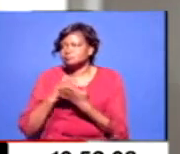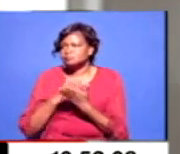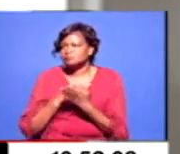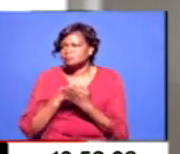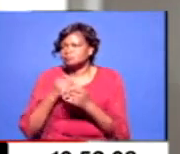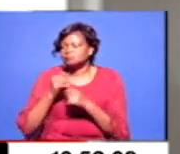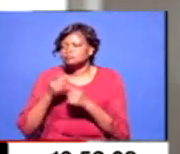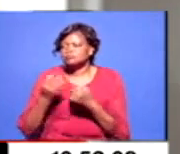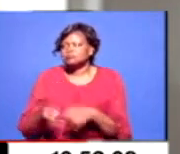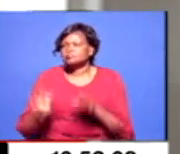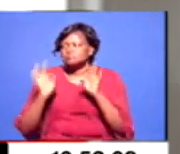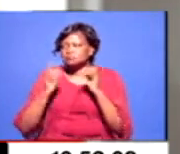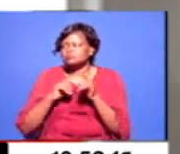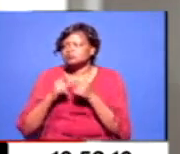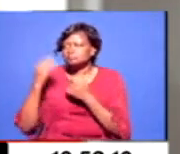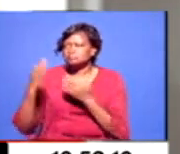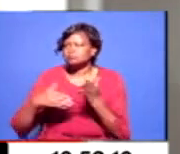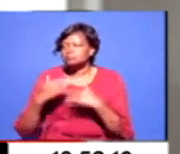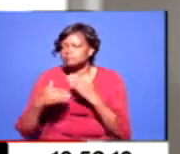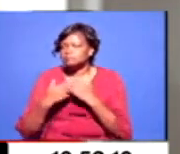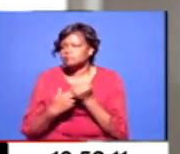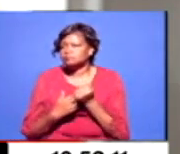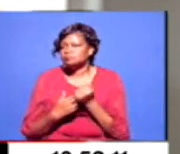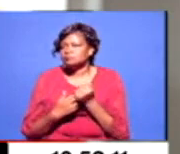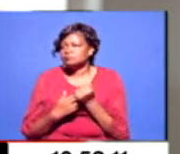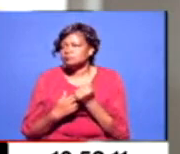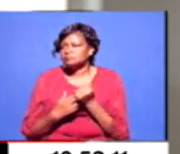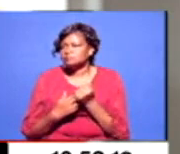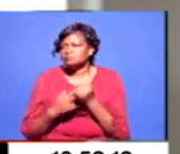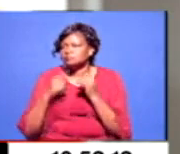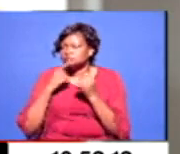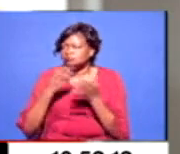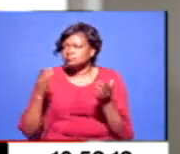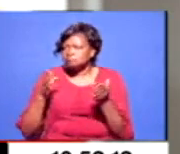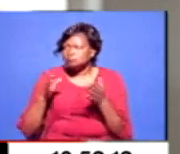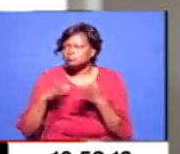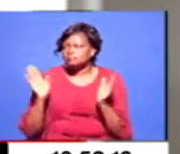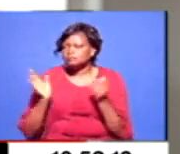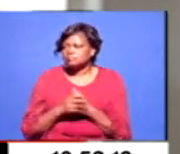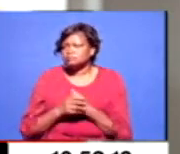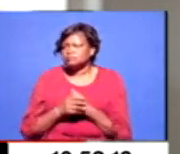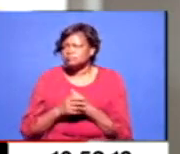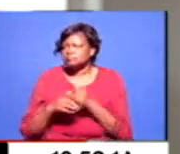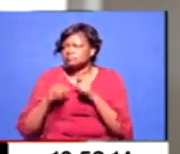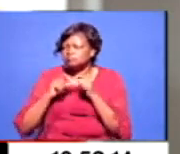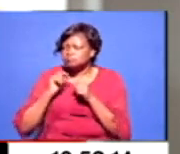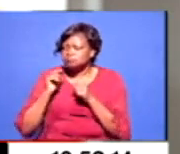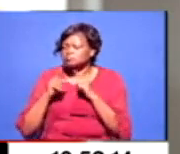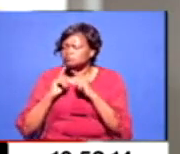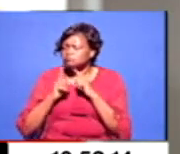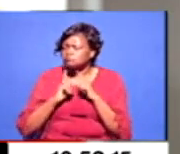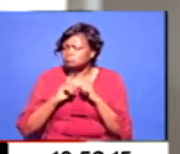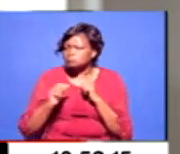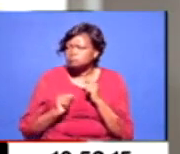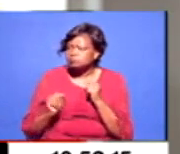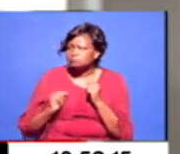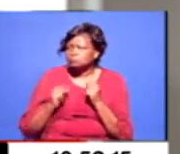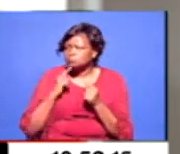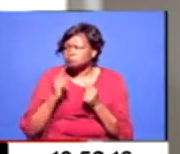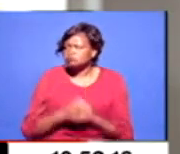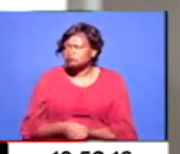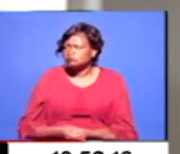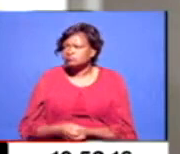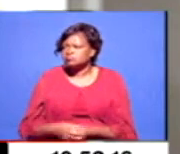official, mm-hmm. and we invited all the partners. We told them we are open. We talked about it, we talked about the girls. So